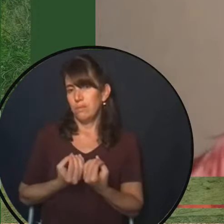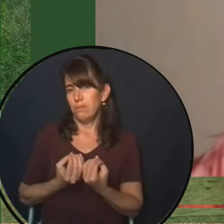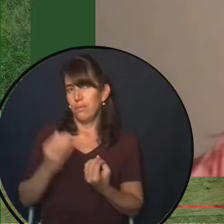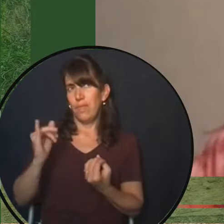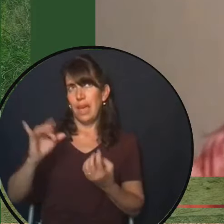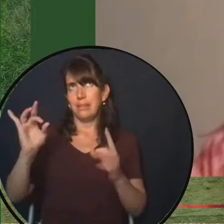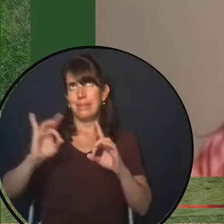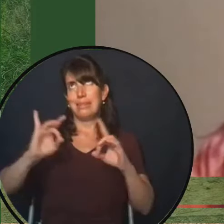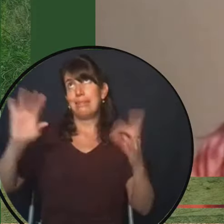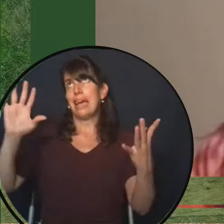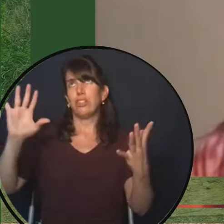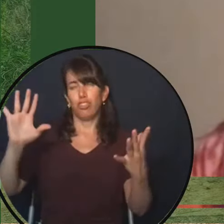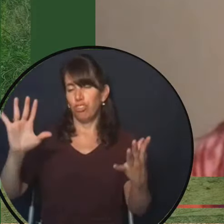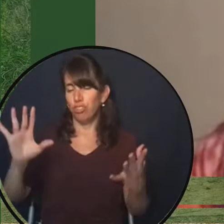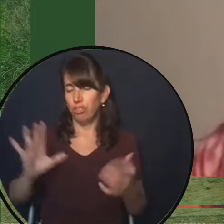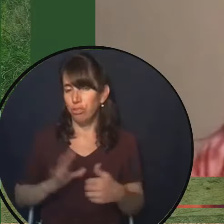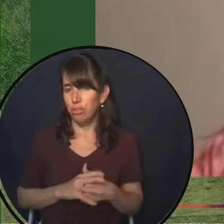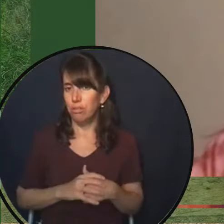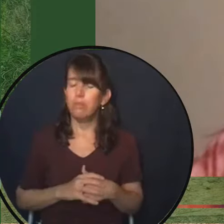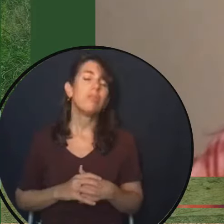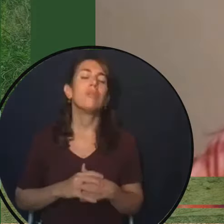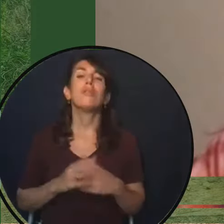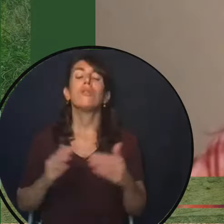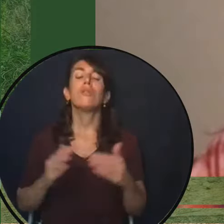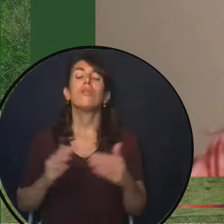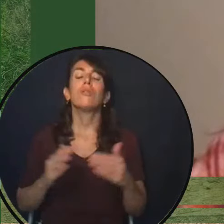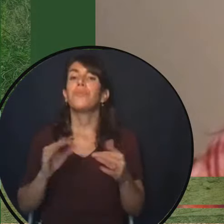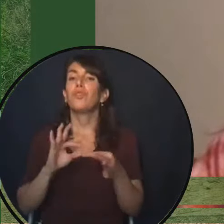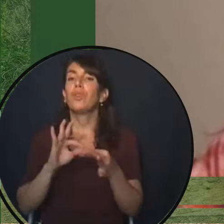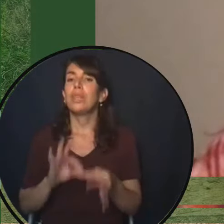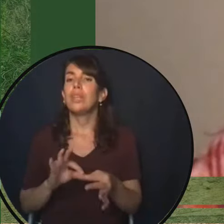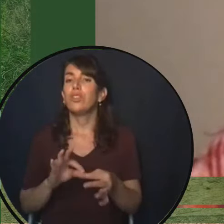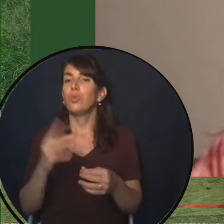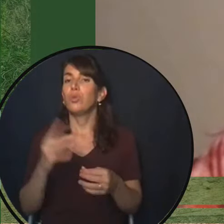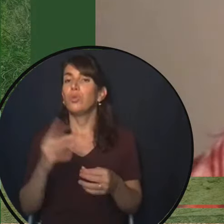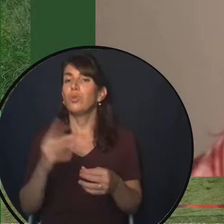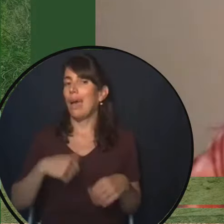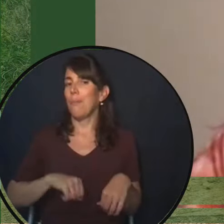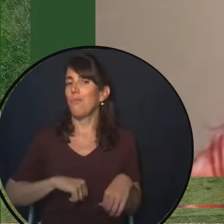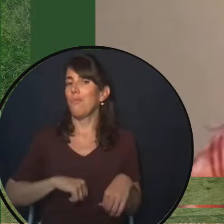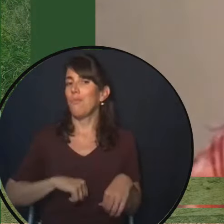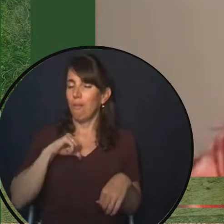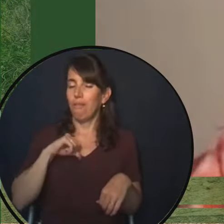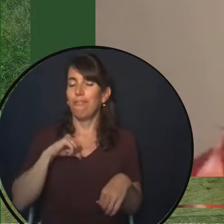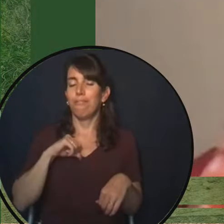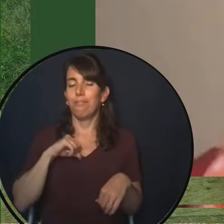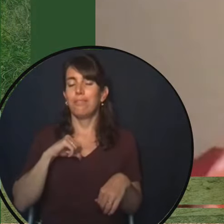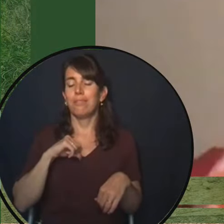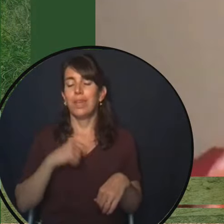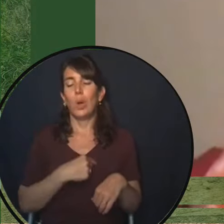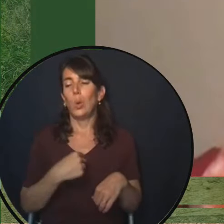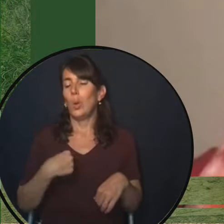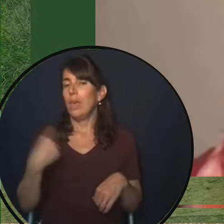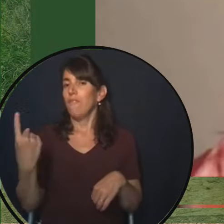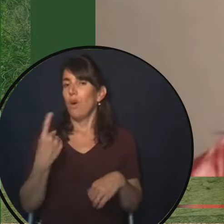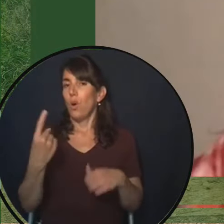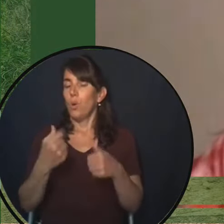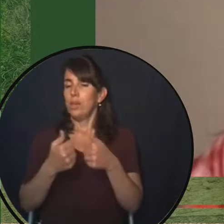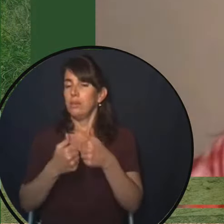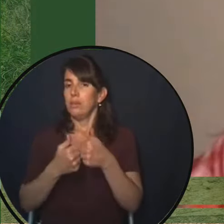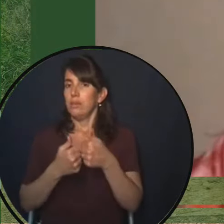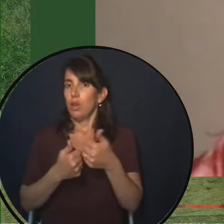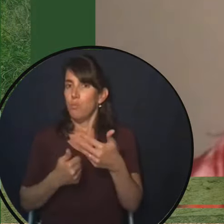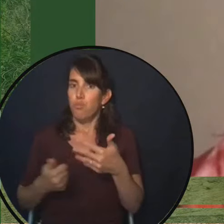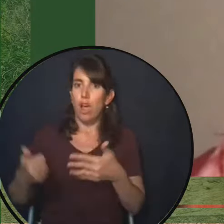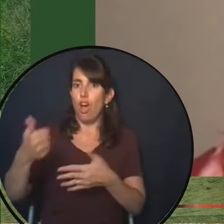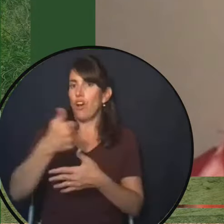disaster. And then as far as like something that I'm really proud of us doing is we have always prioritized having a